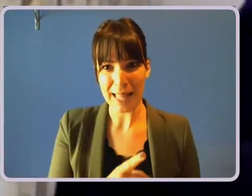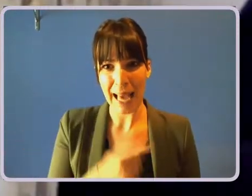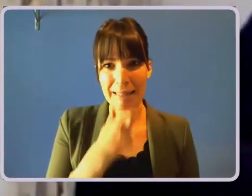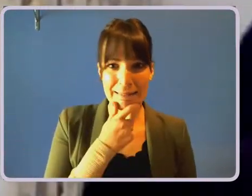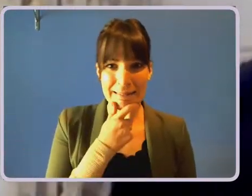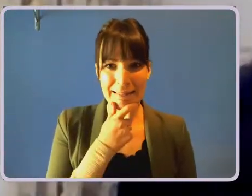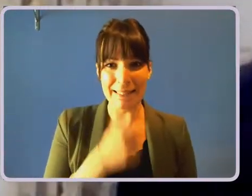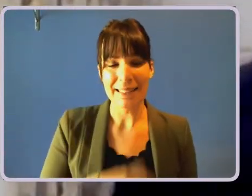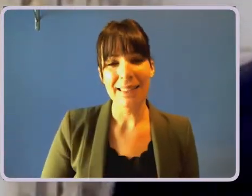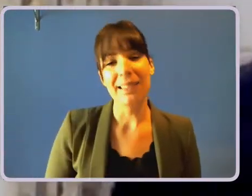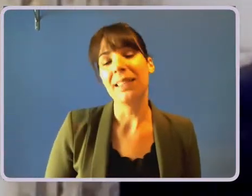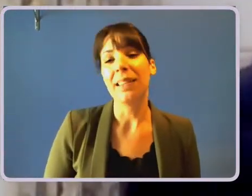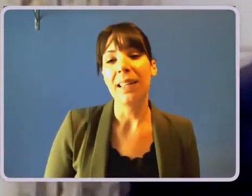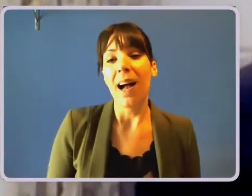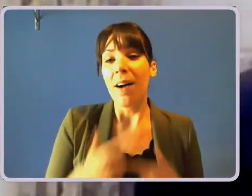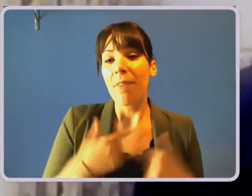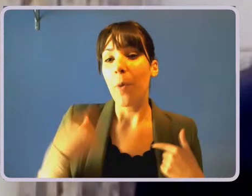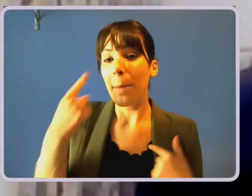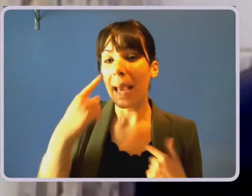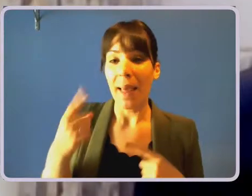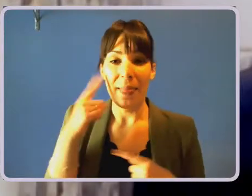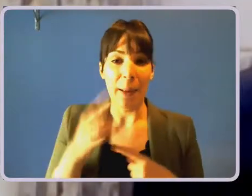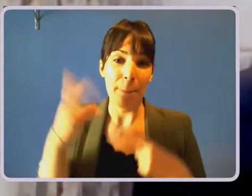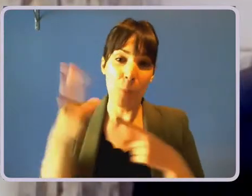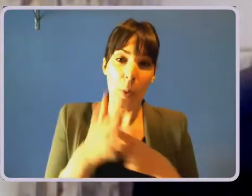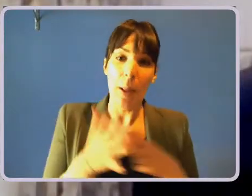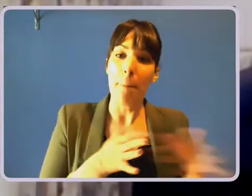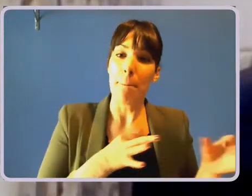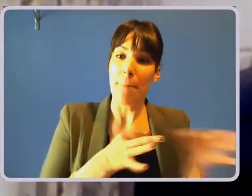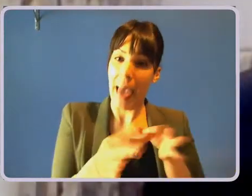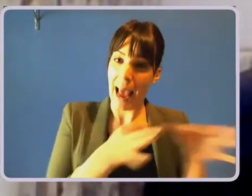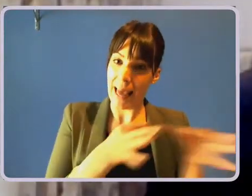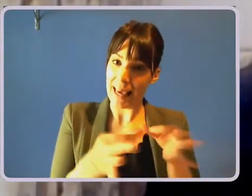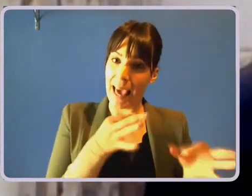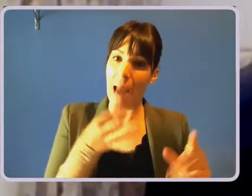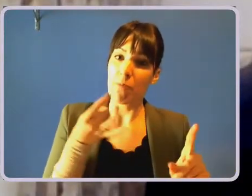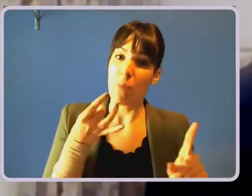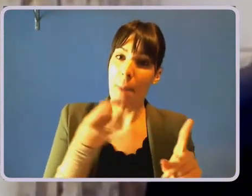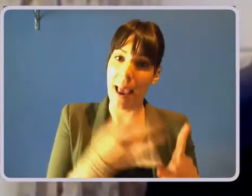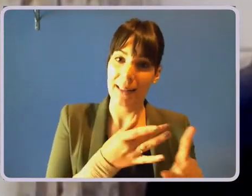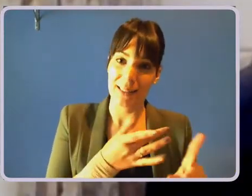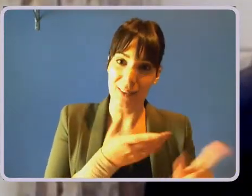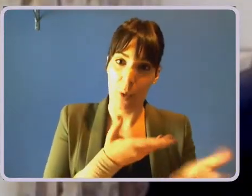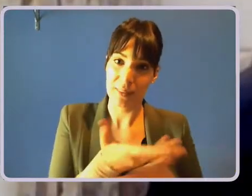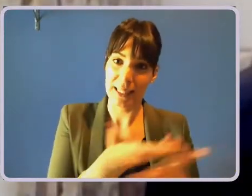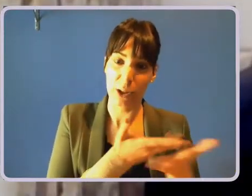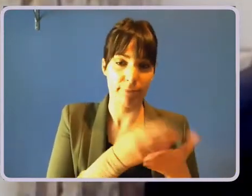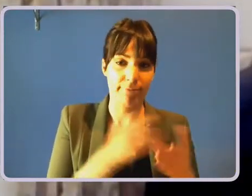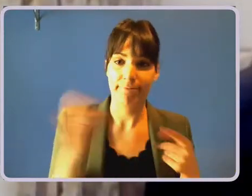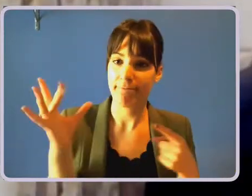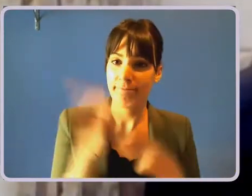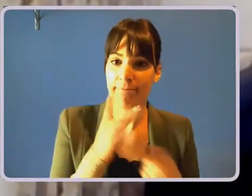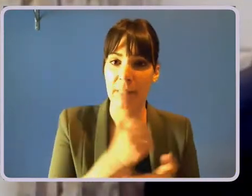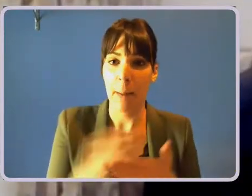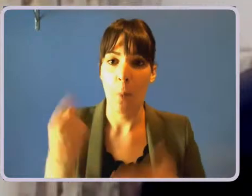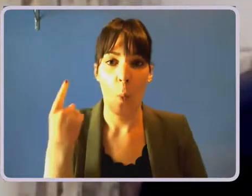is planning and preparedness conversations is number one. We need to be having those